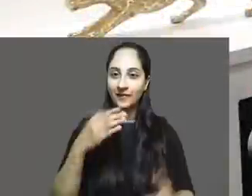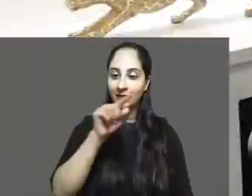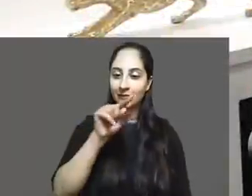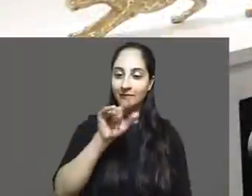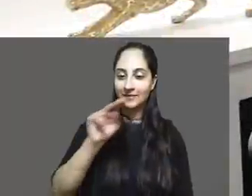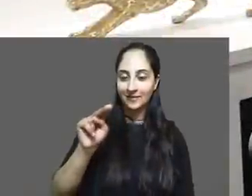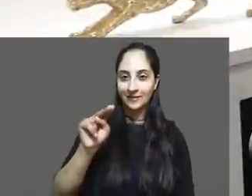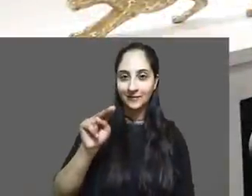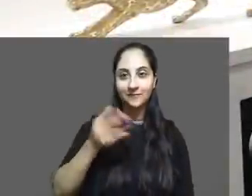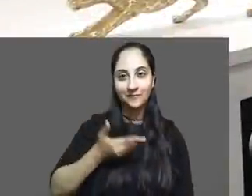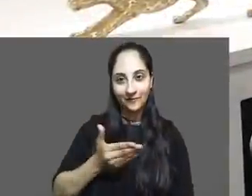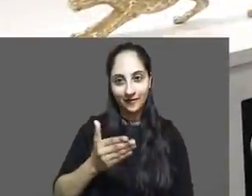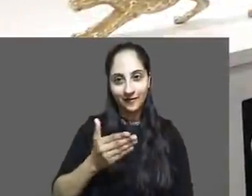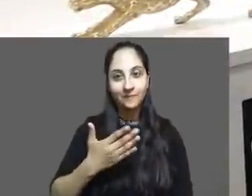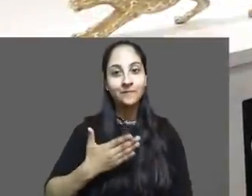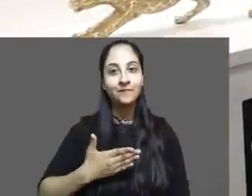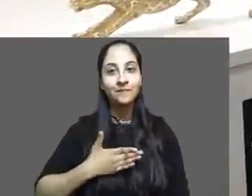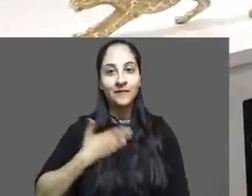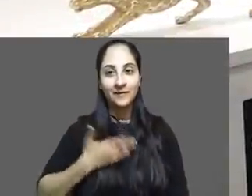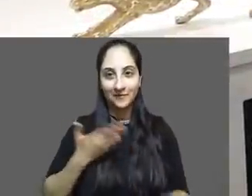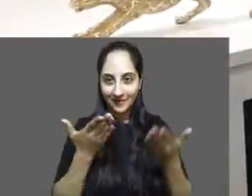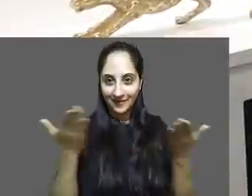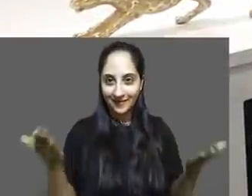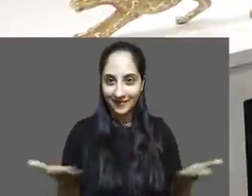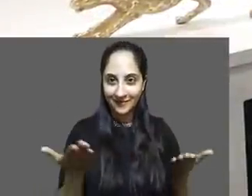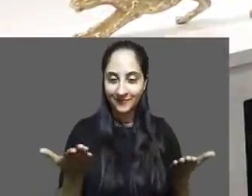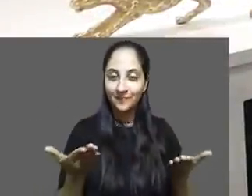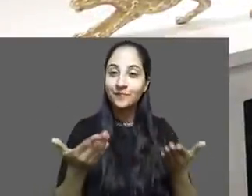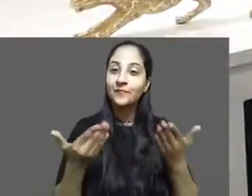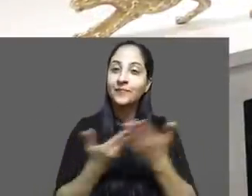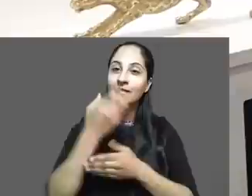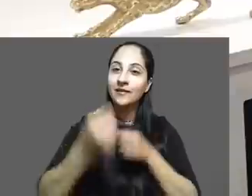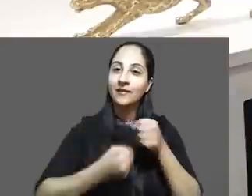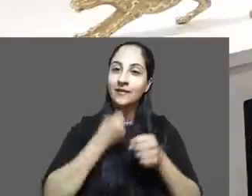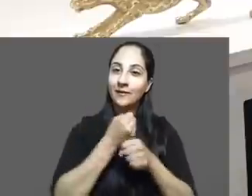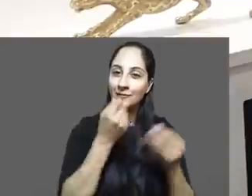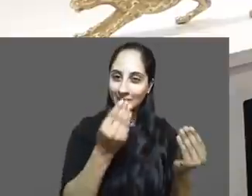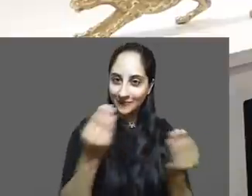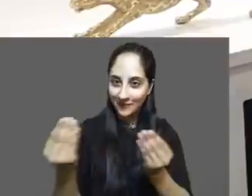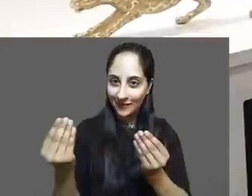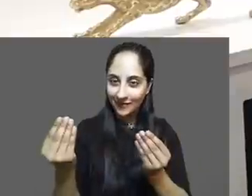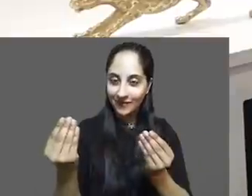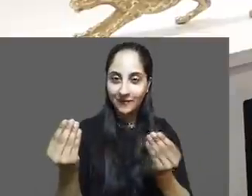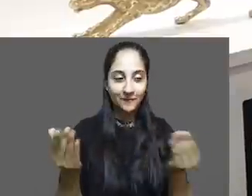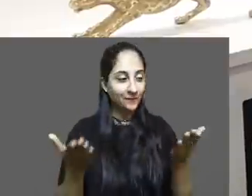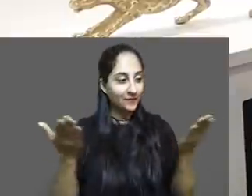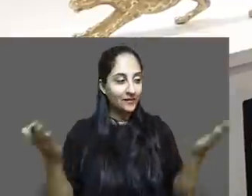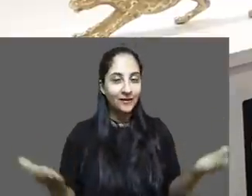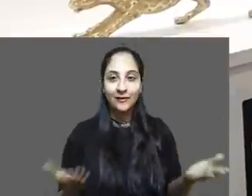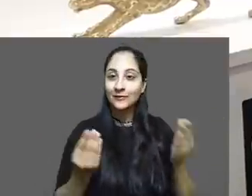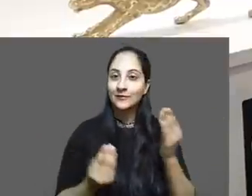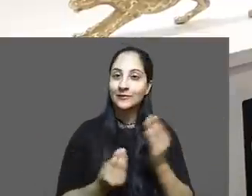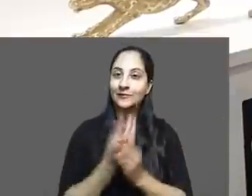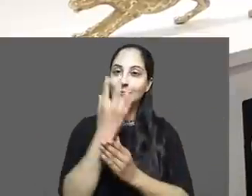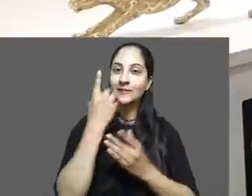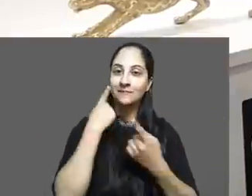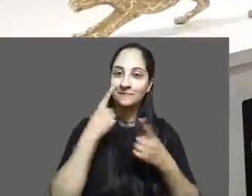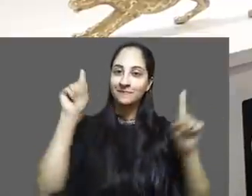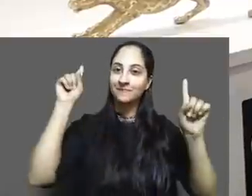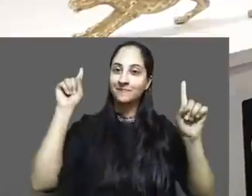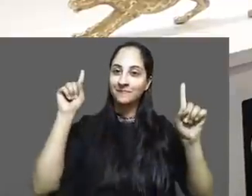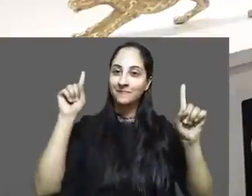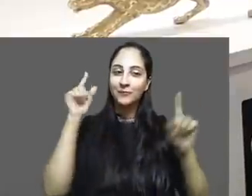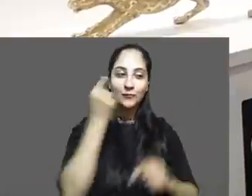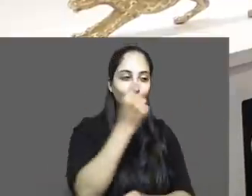Thank you so much, Zain. It's absolutely my pleasure to be here today. Navroz Mubarak to all of you from the land of sunshine and